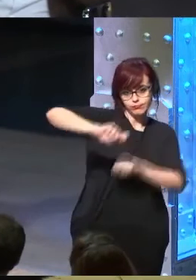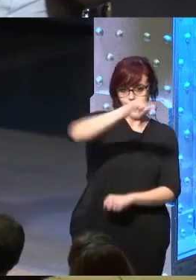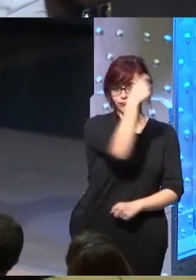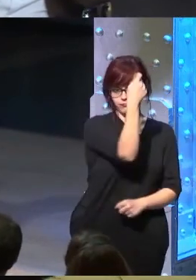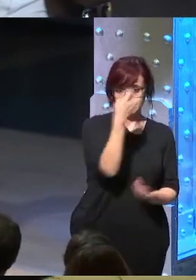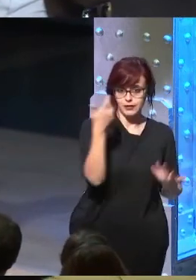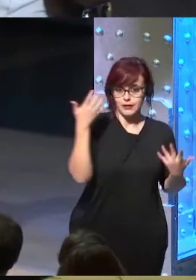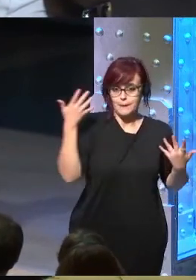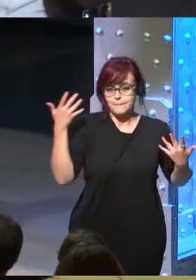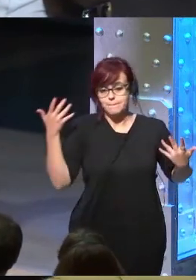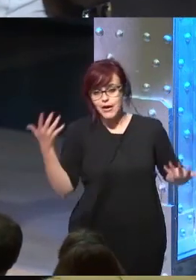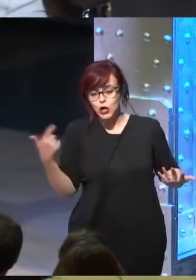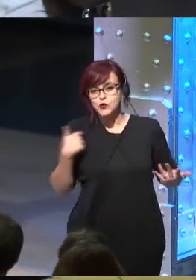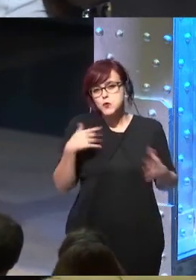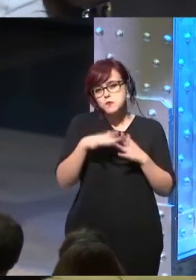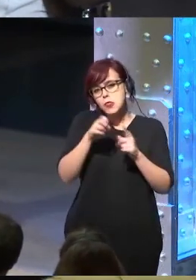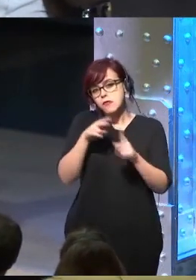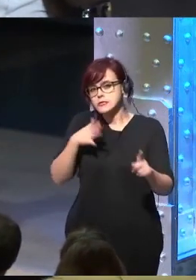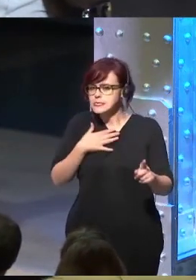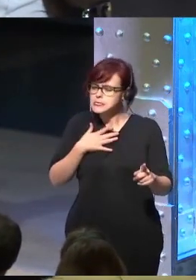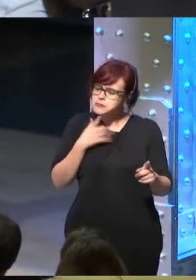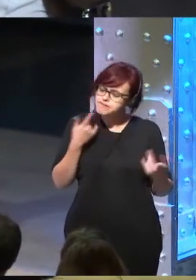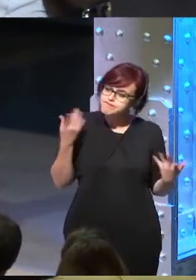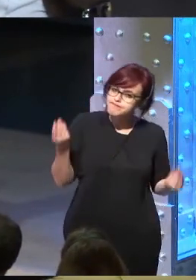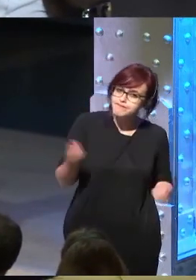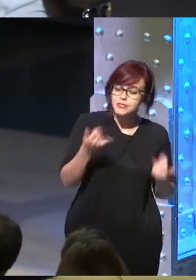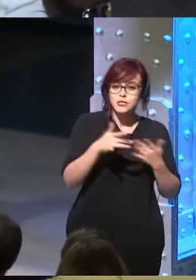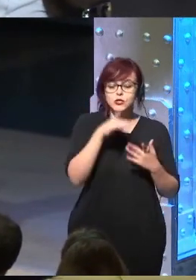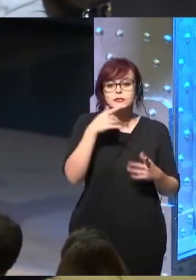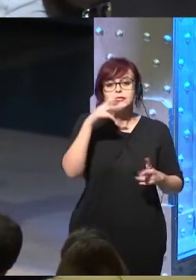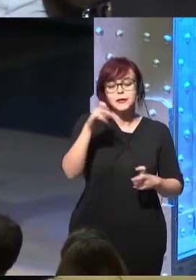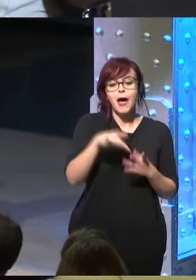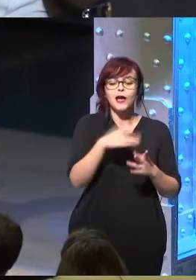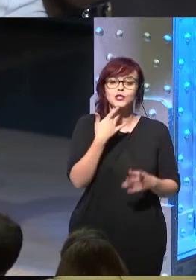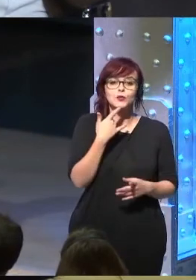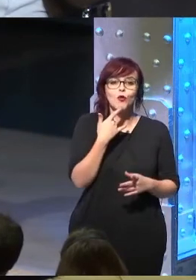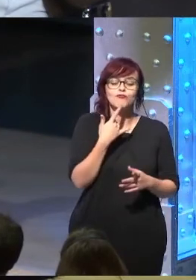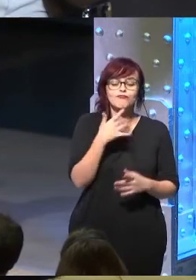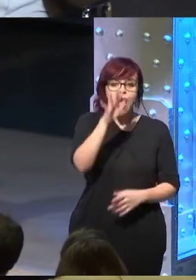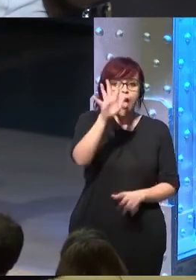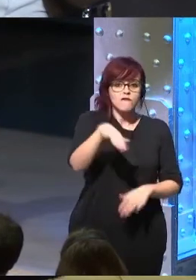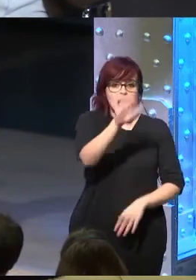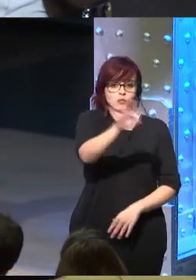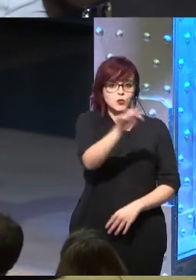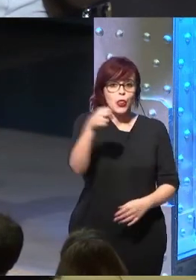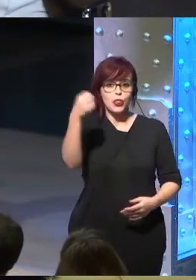there is a kind of what I would call in English a zero-sum game here about power. You know, if I have it, you